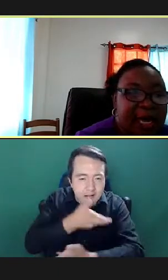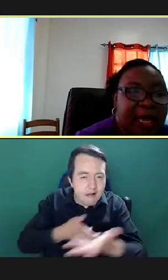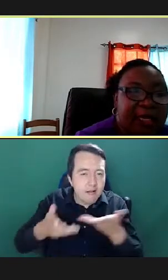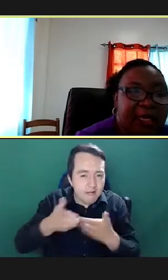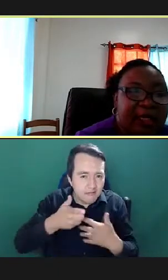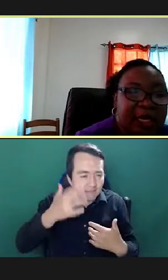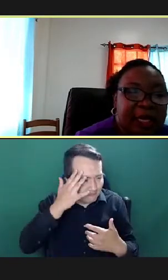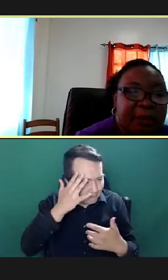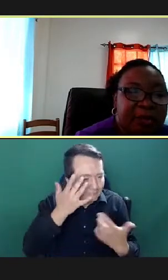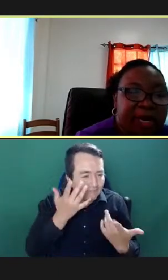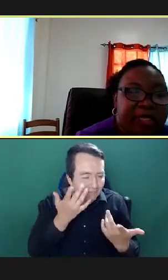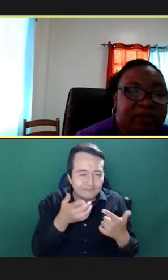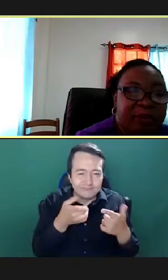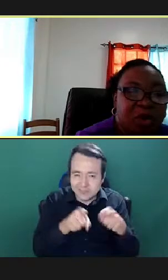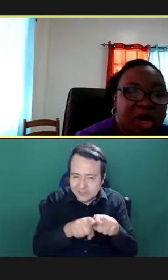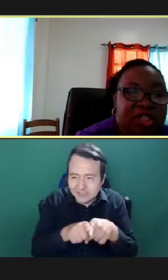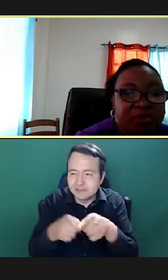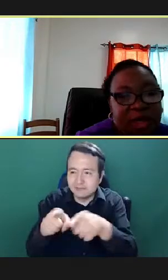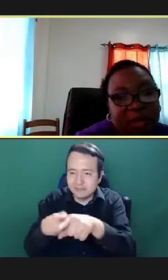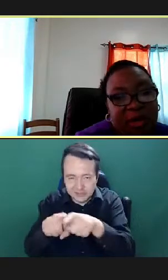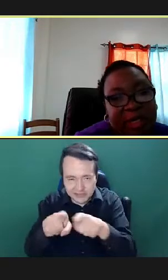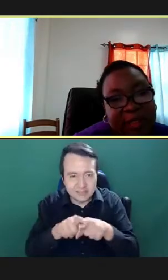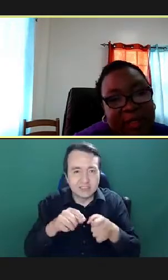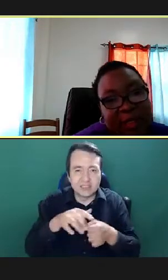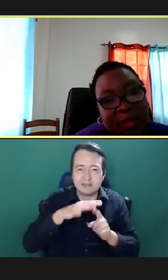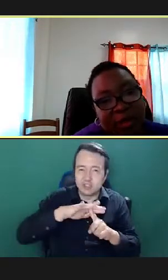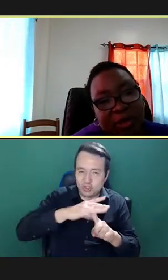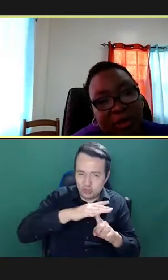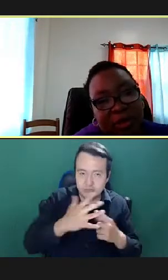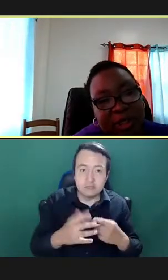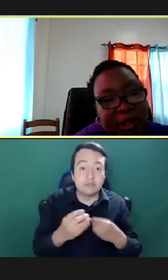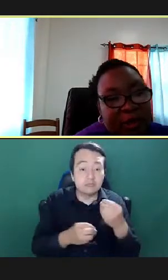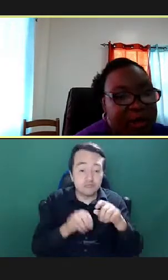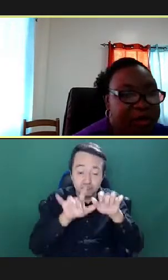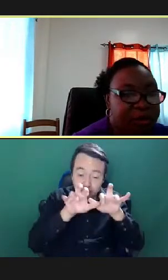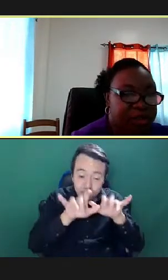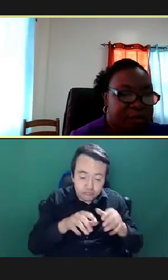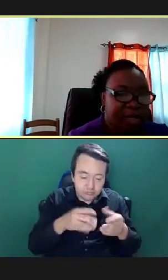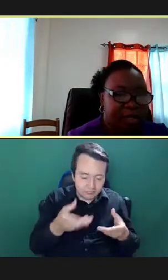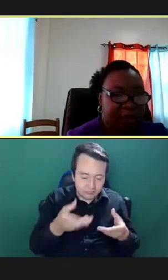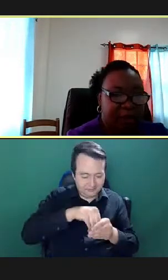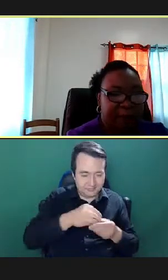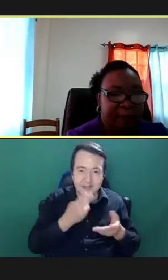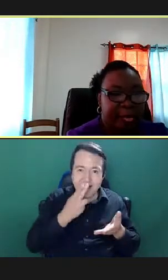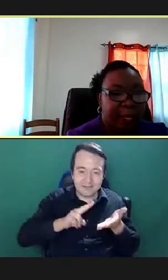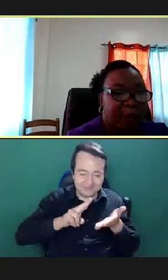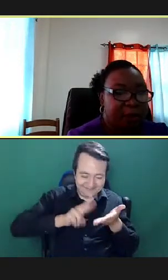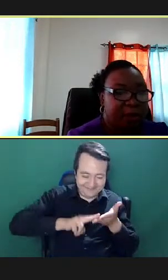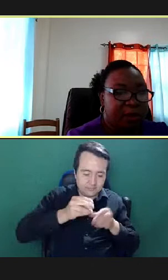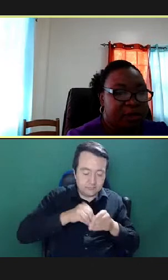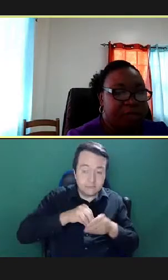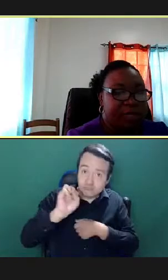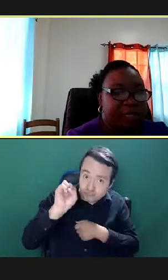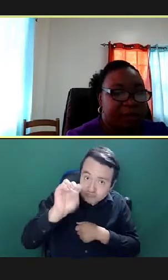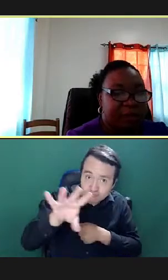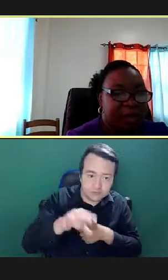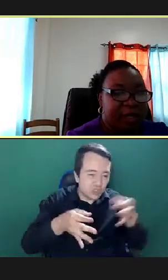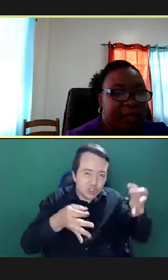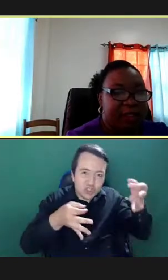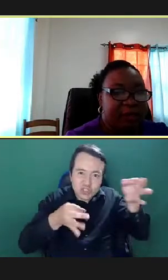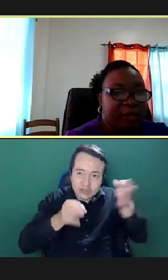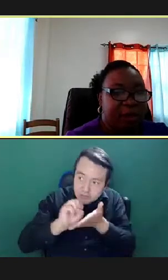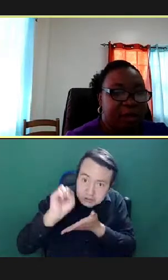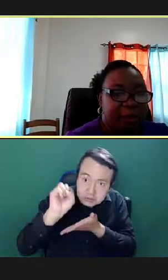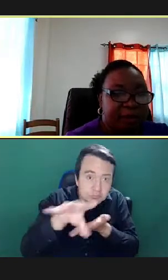resources and taking breaks from watching, reading, or listening to news stories, including social media. They were also connecting